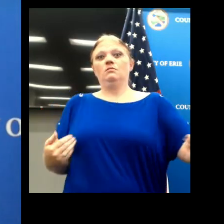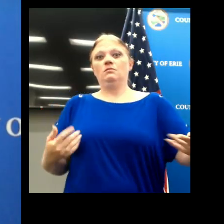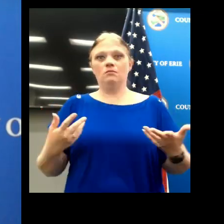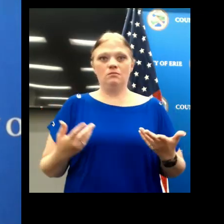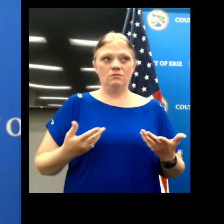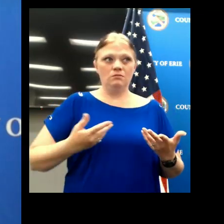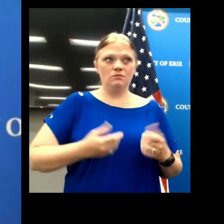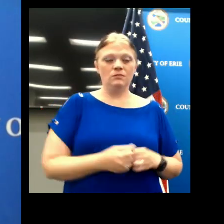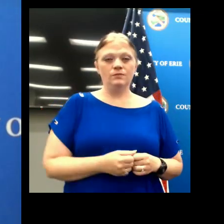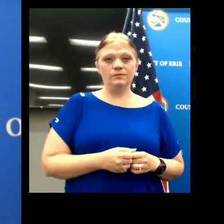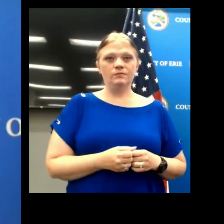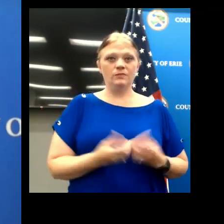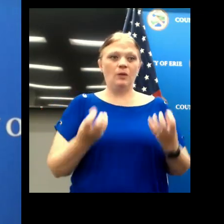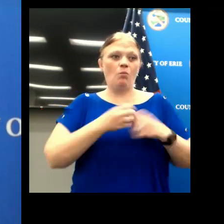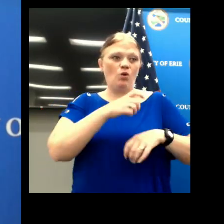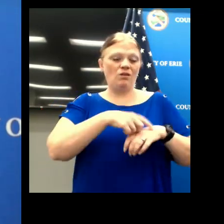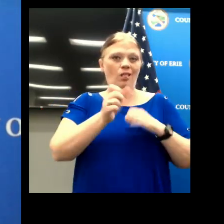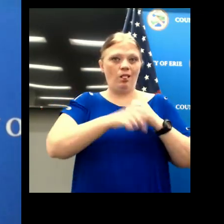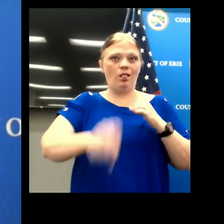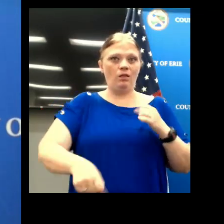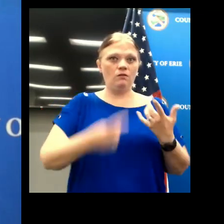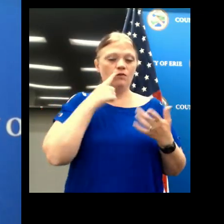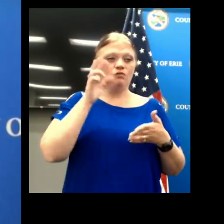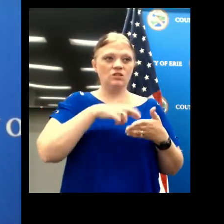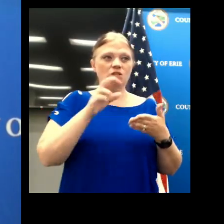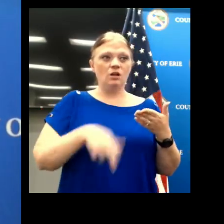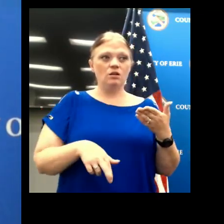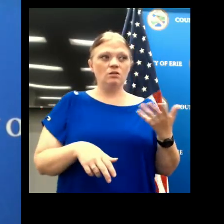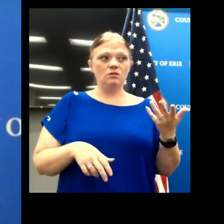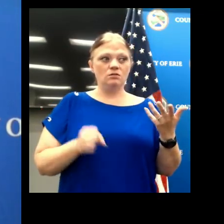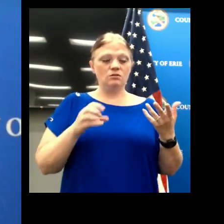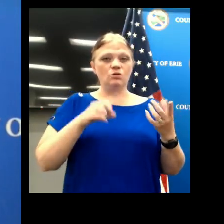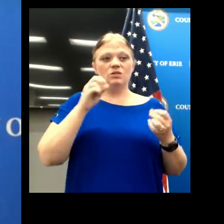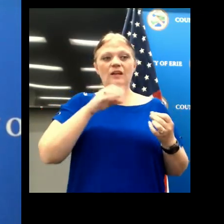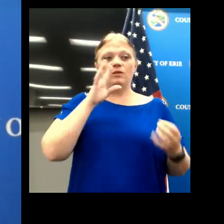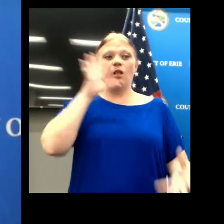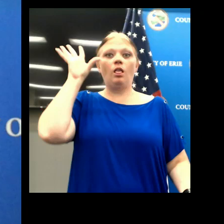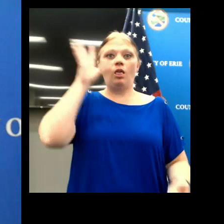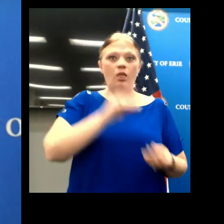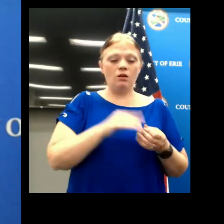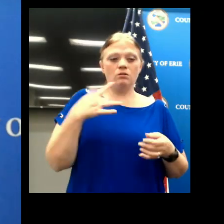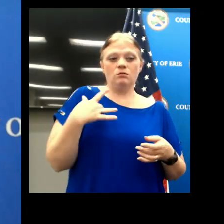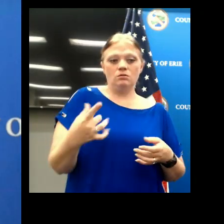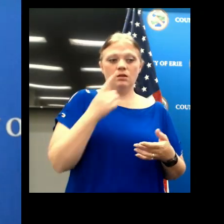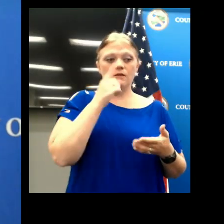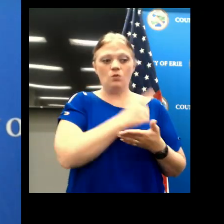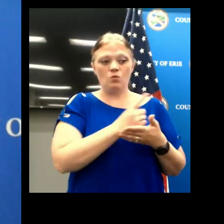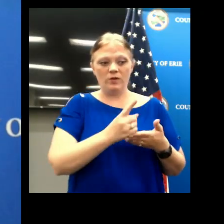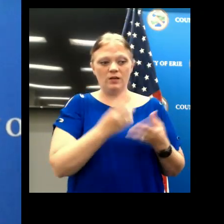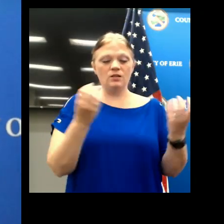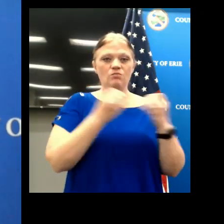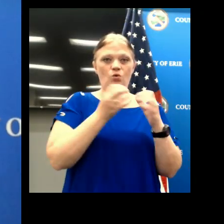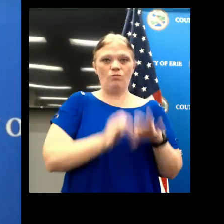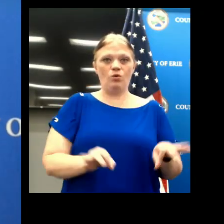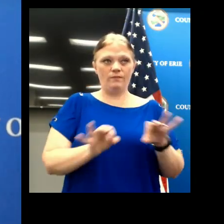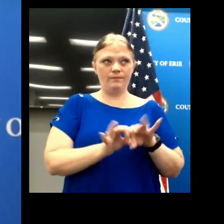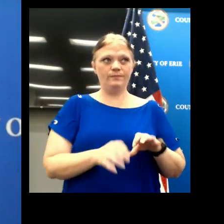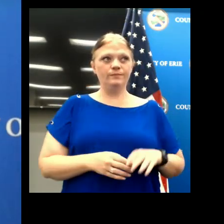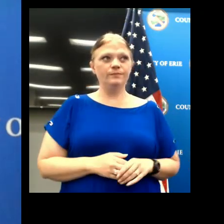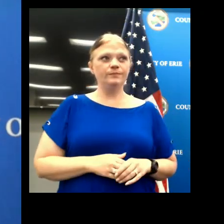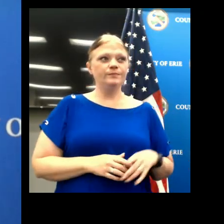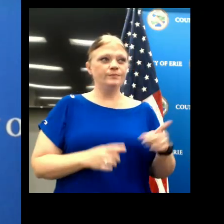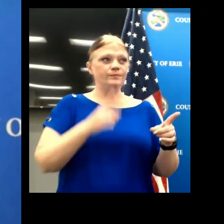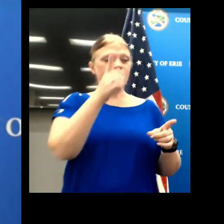longer turnaround times for labs. So again, like looking at the overall trends and looking over the week is really more important.